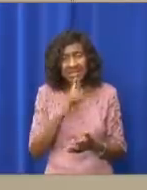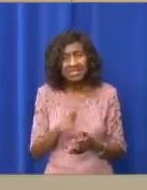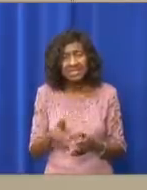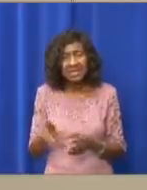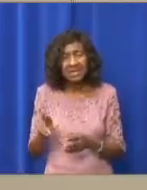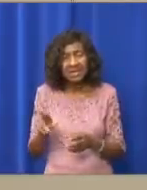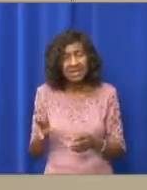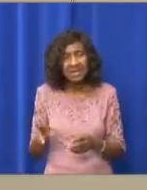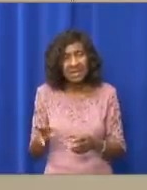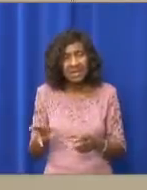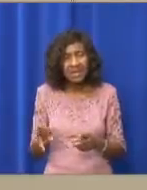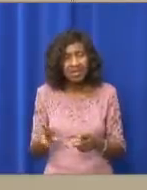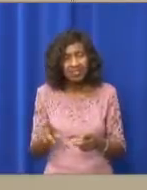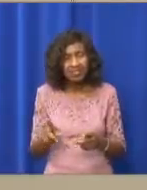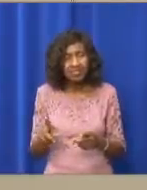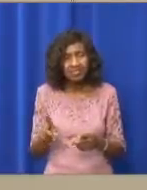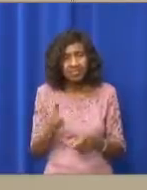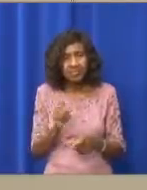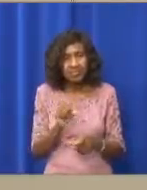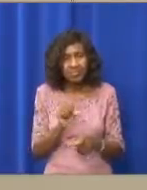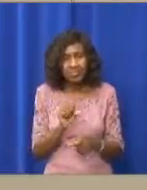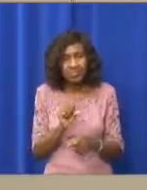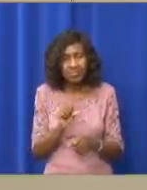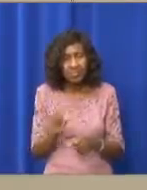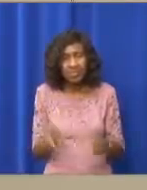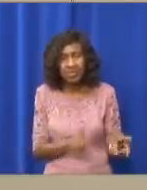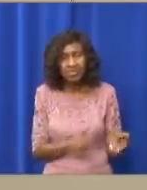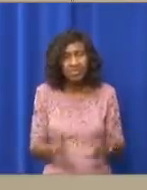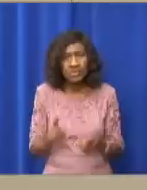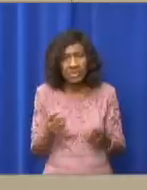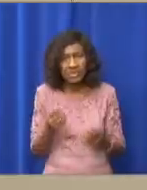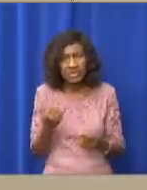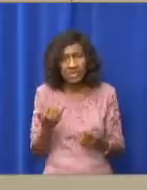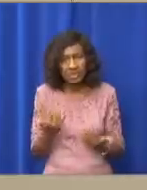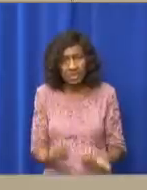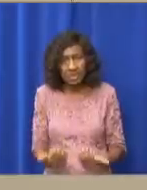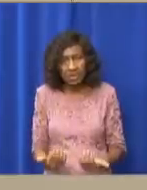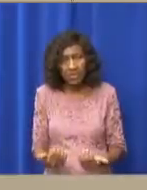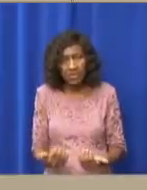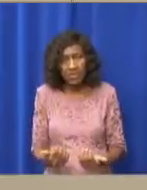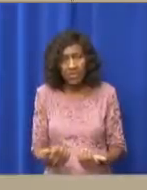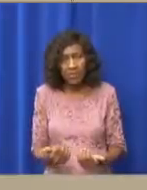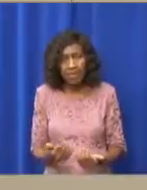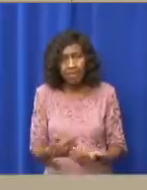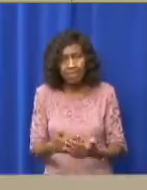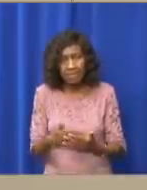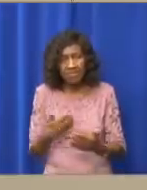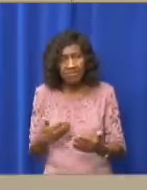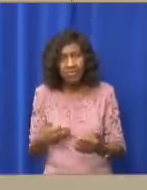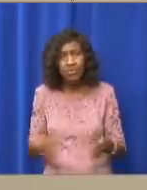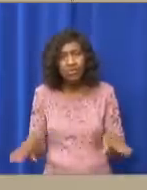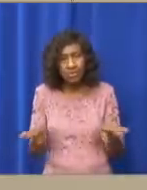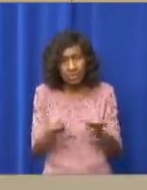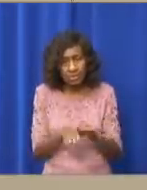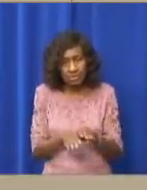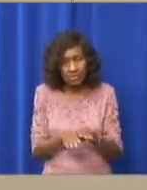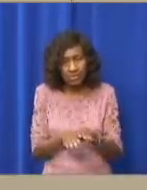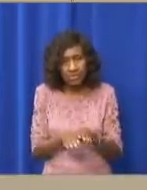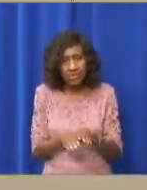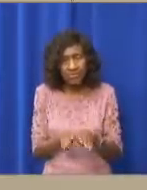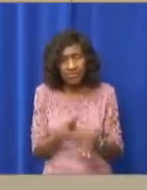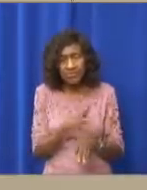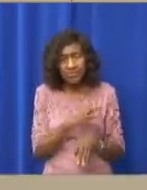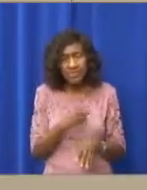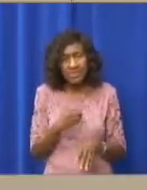at the time that the lockdown was imposed. And as a result of consultation